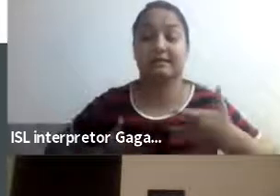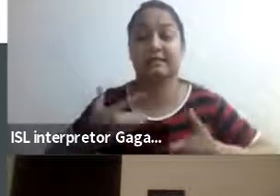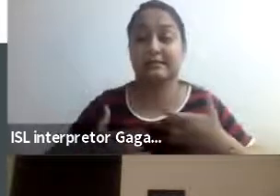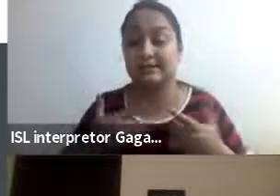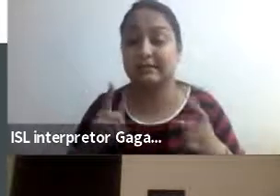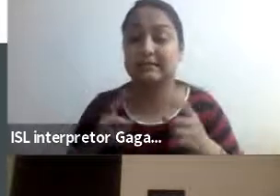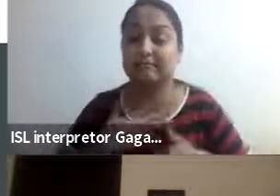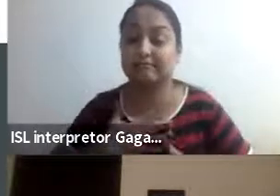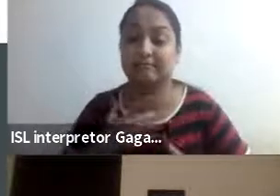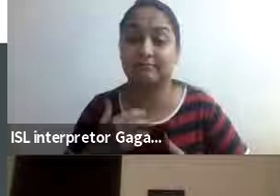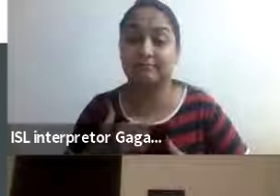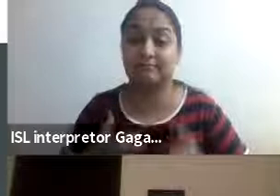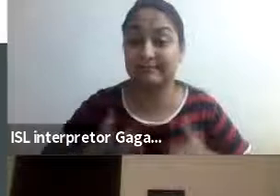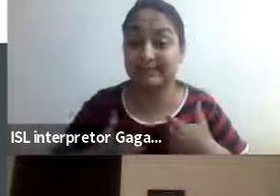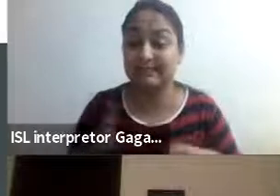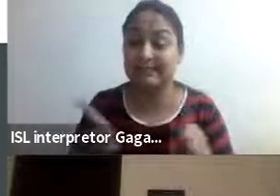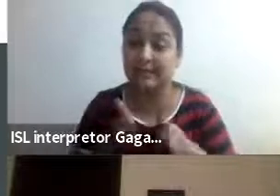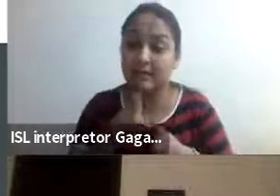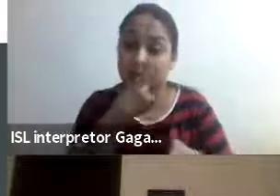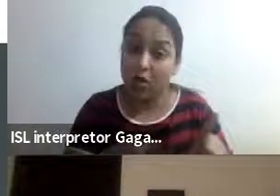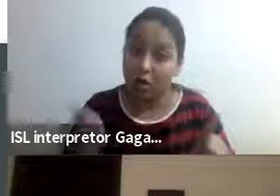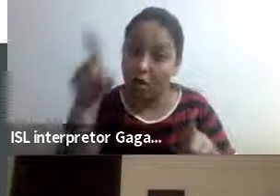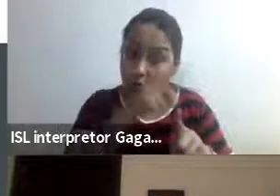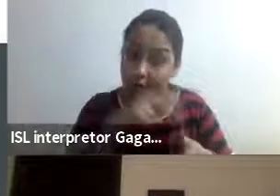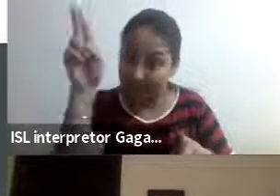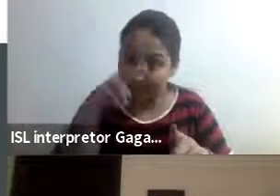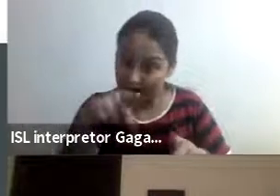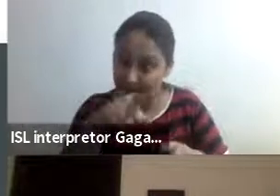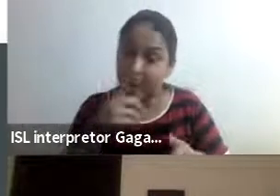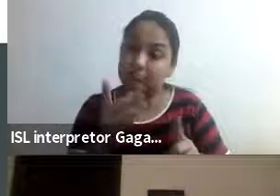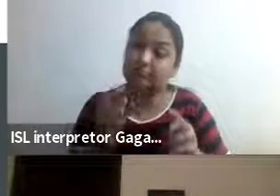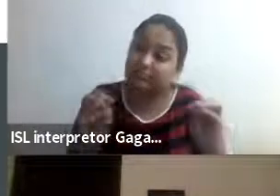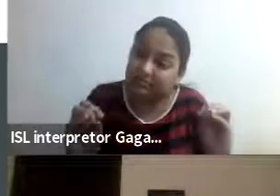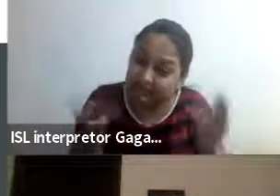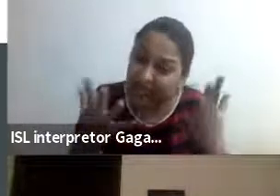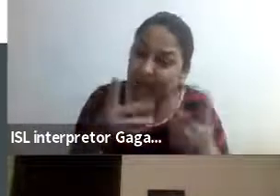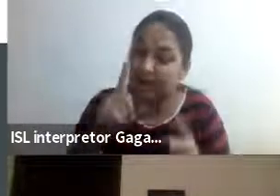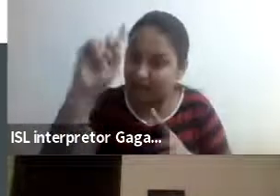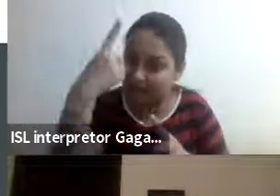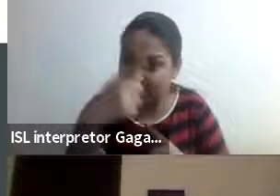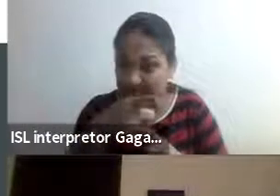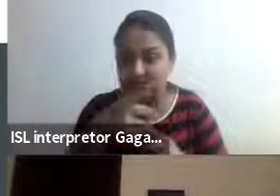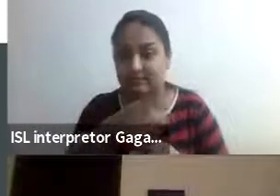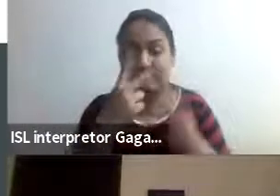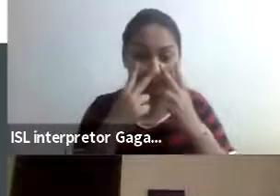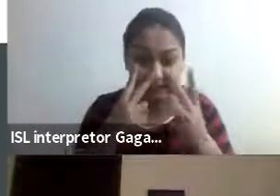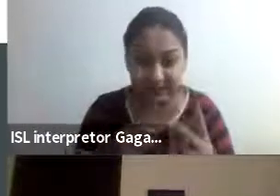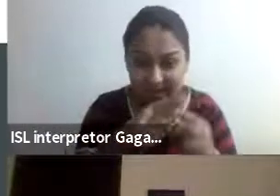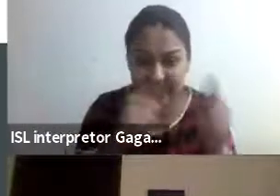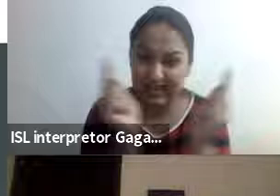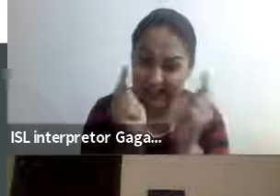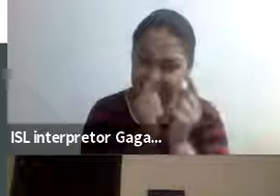that almost all of her paintings, especially the early ones, you see these little